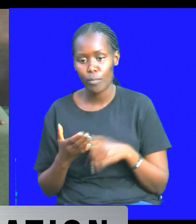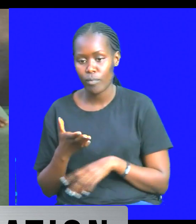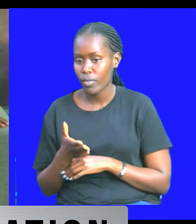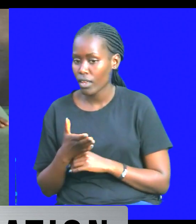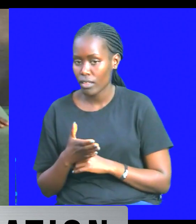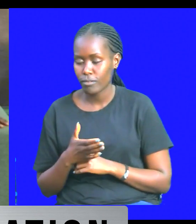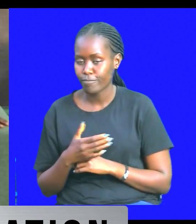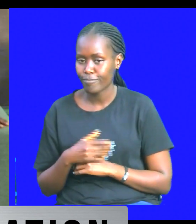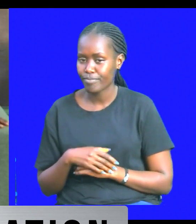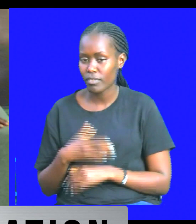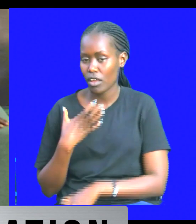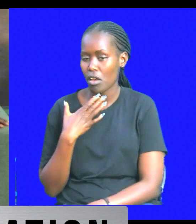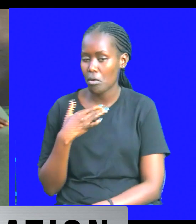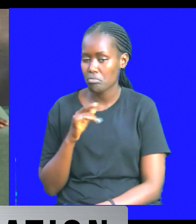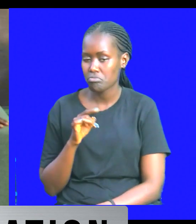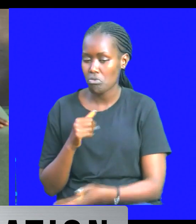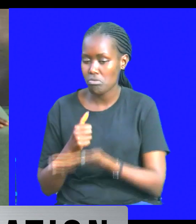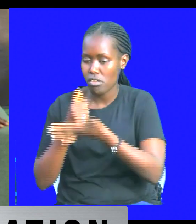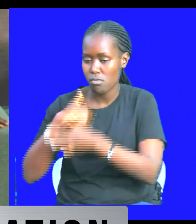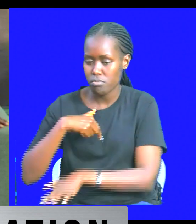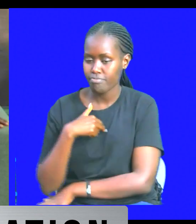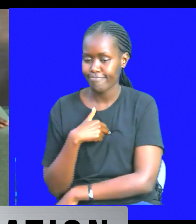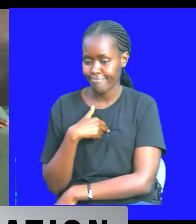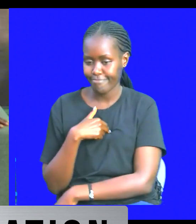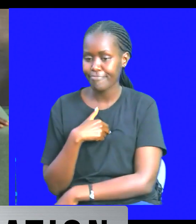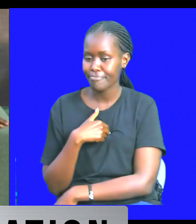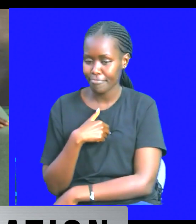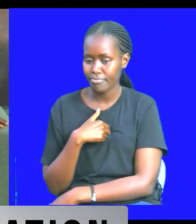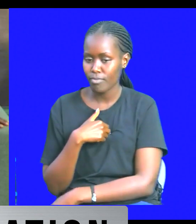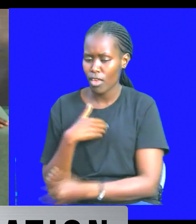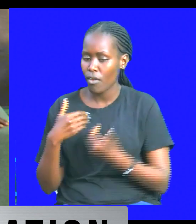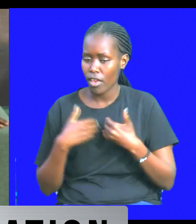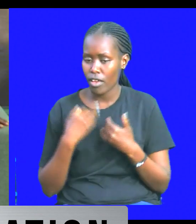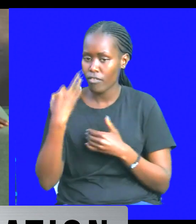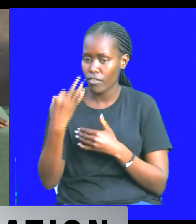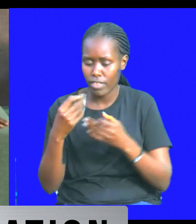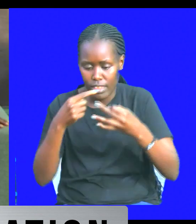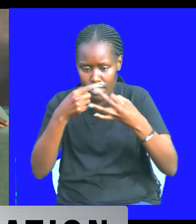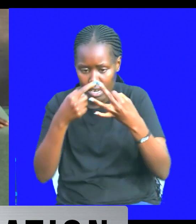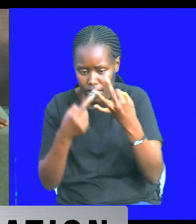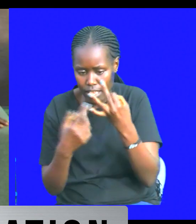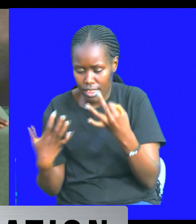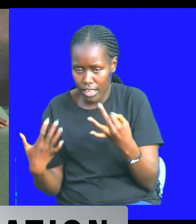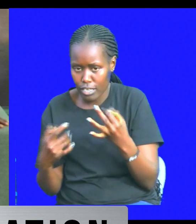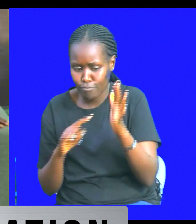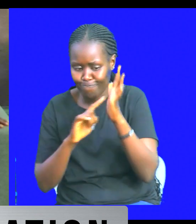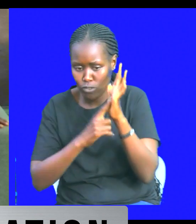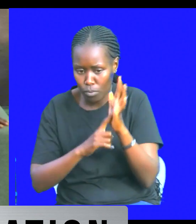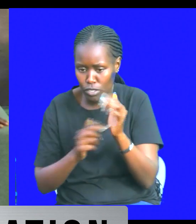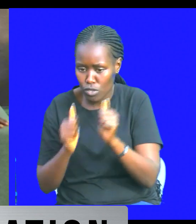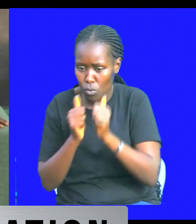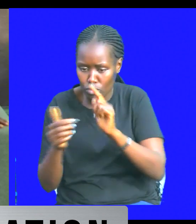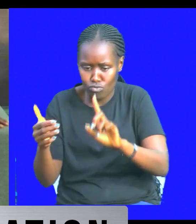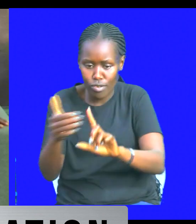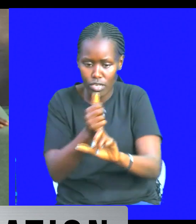I would like you to help us here. Are there 3 things that you can point out that were achievements